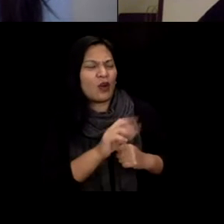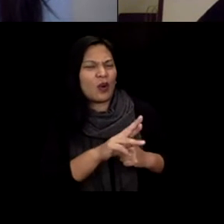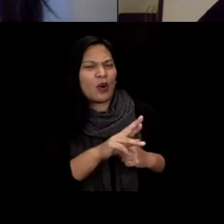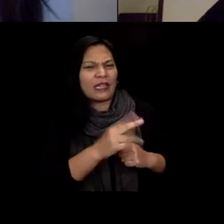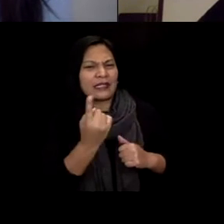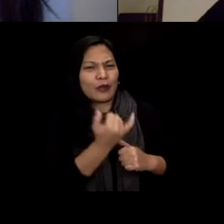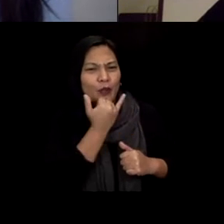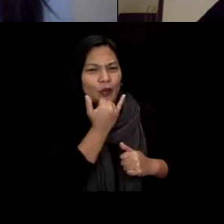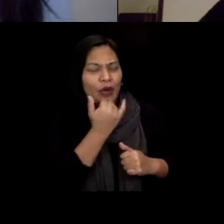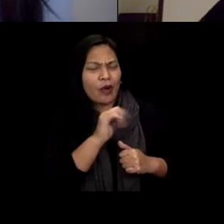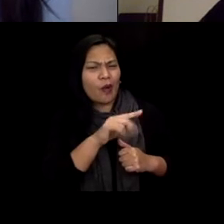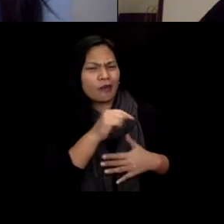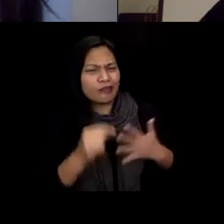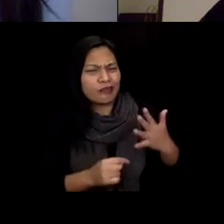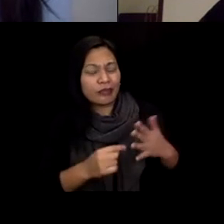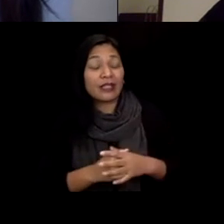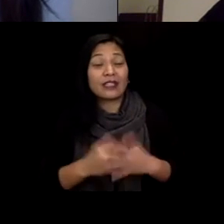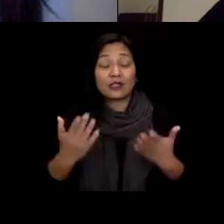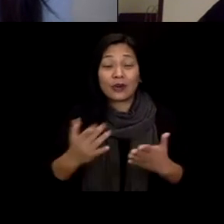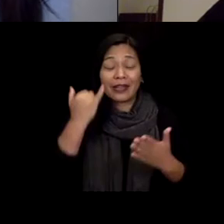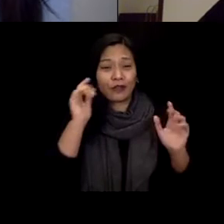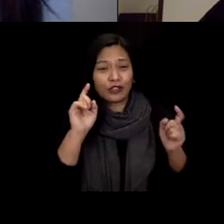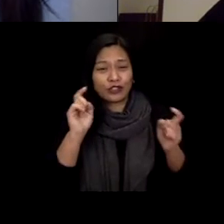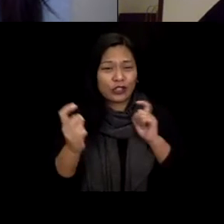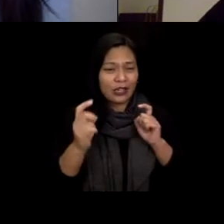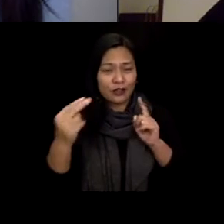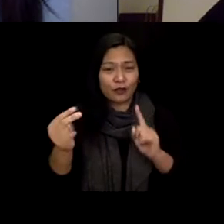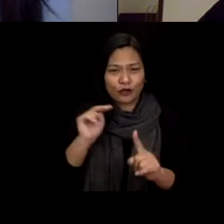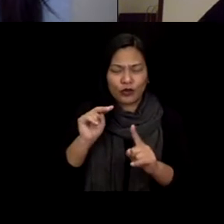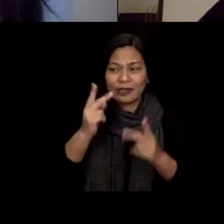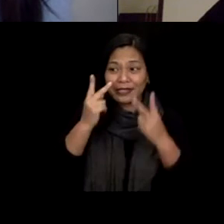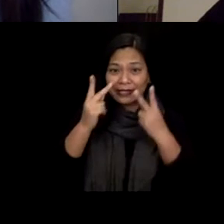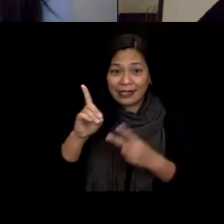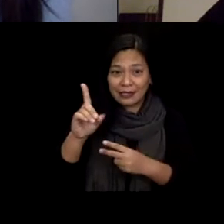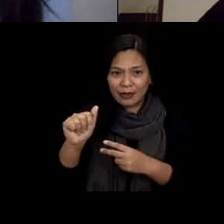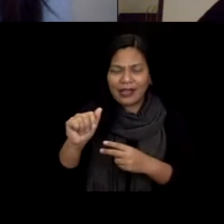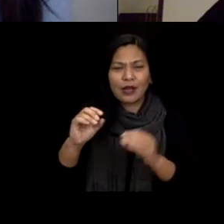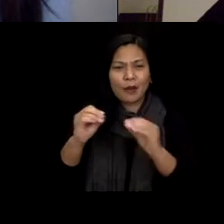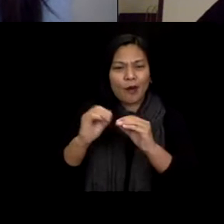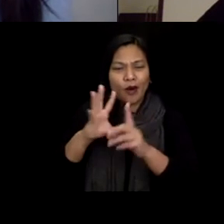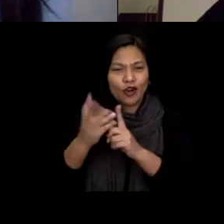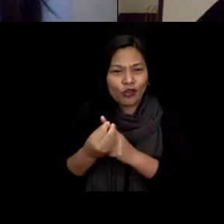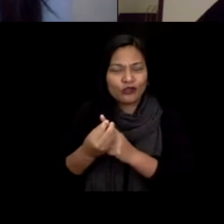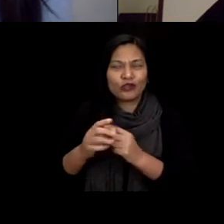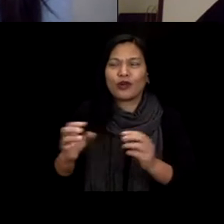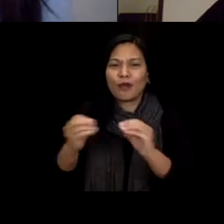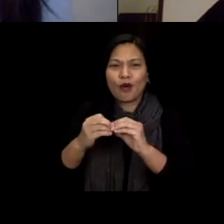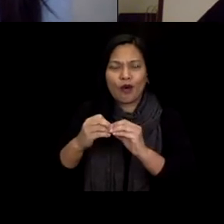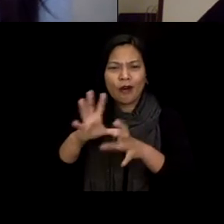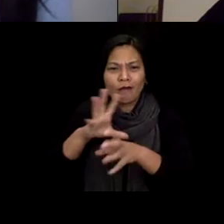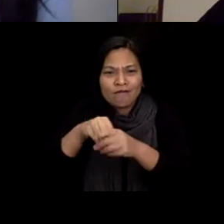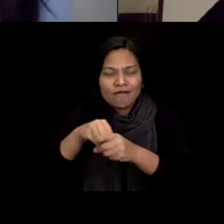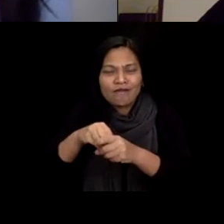to understand disability culturally, it requires a lot of that mentorship. It requires being able